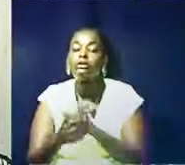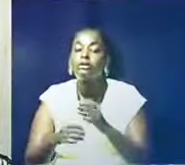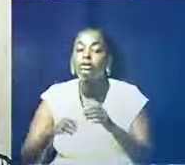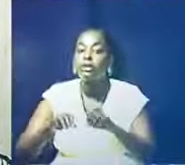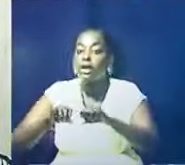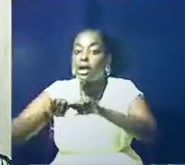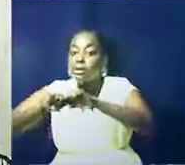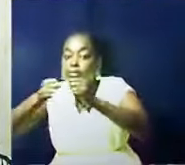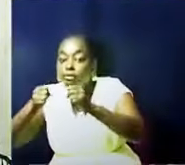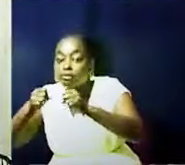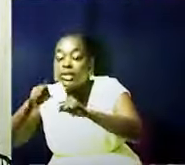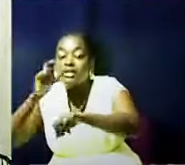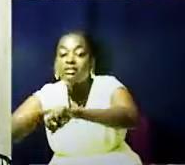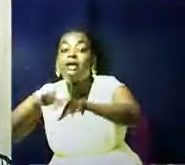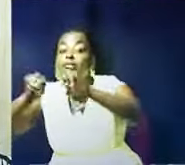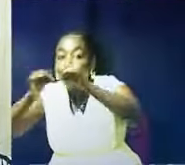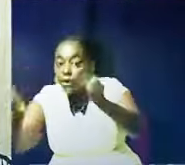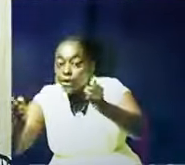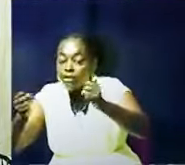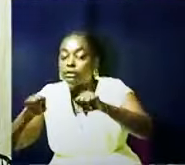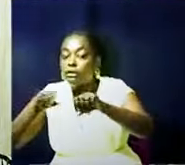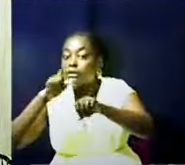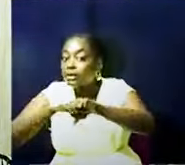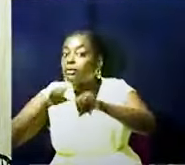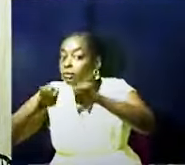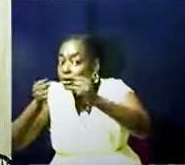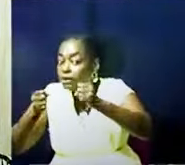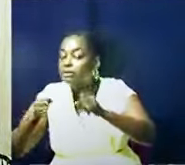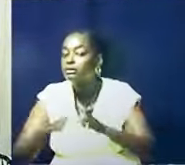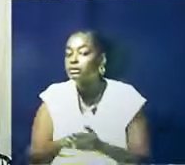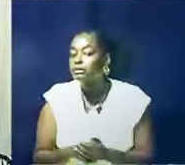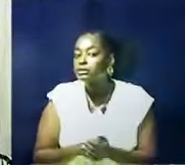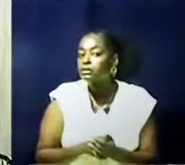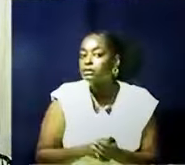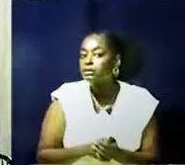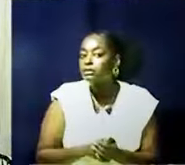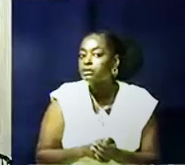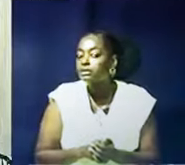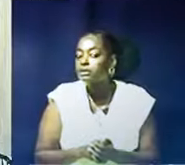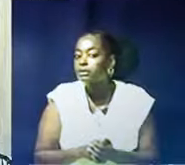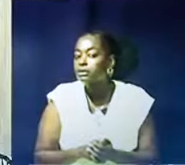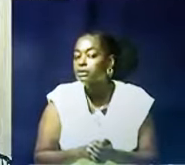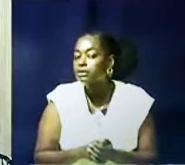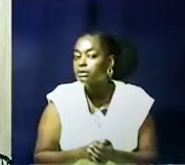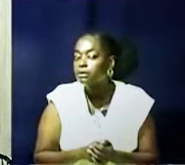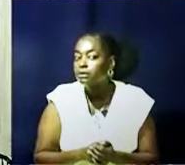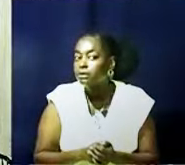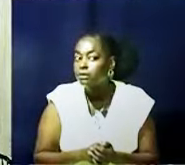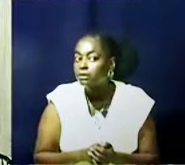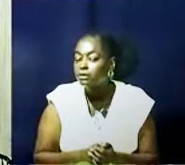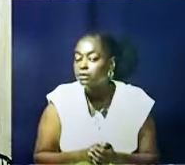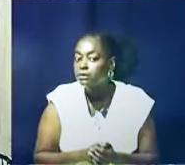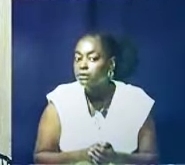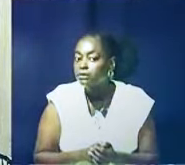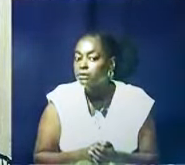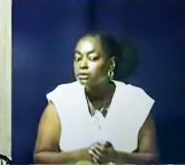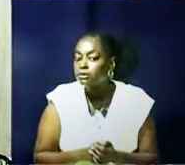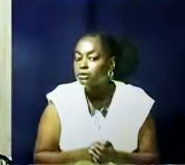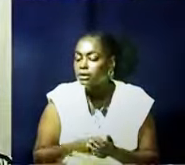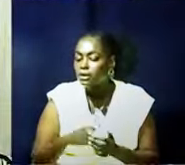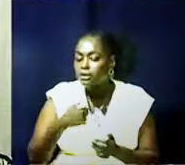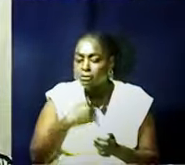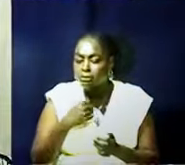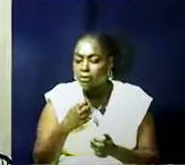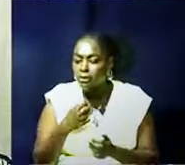just go and take some rest and return in the afternoon, I saw that some of the pastors were